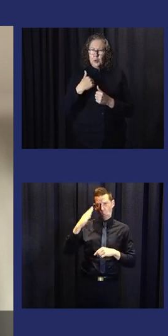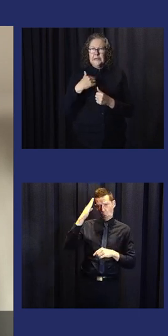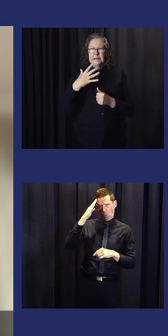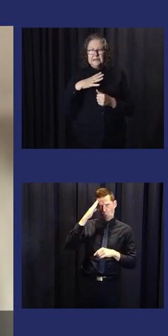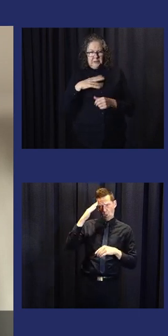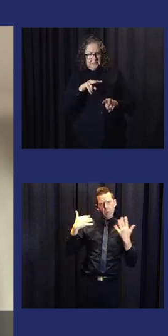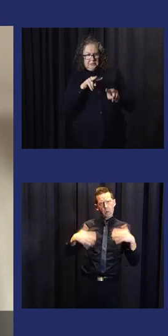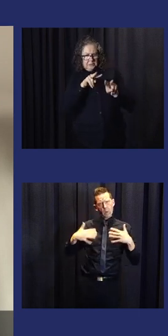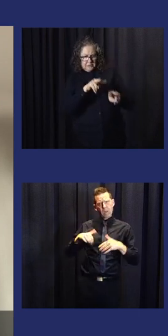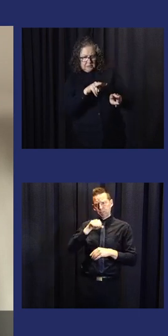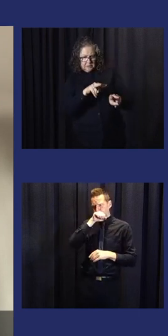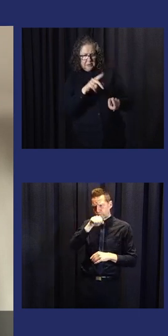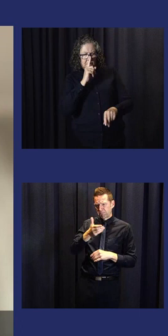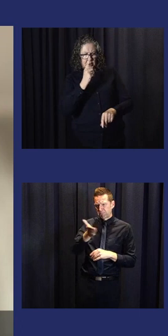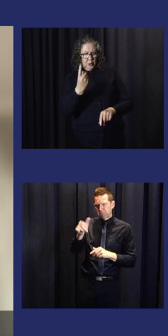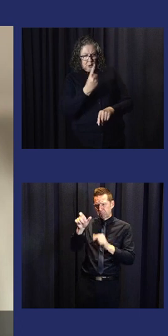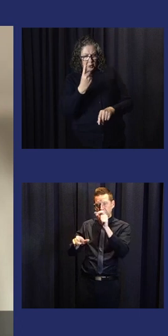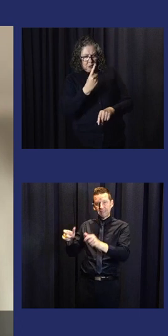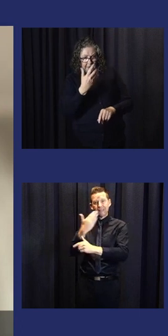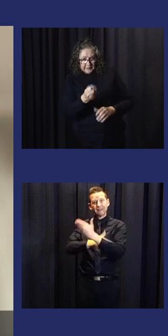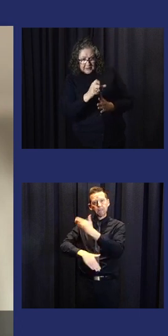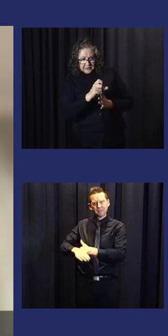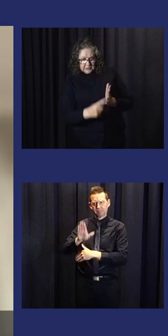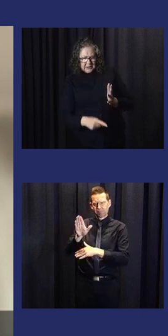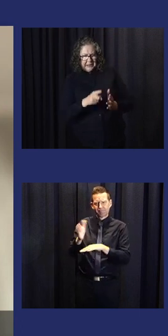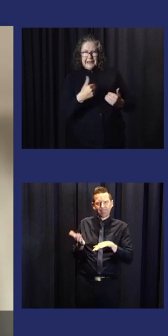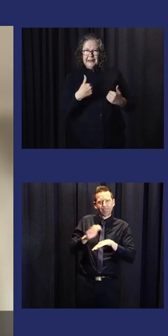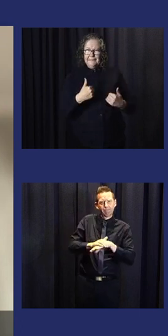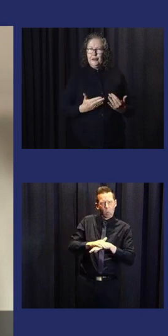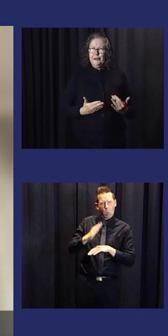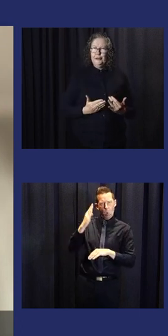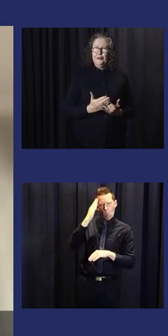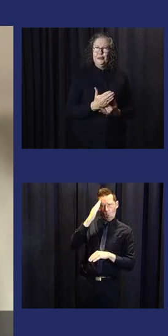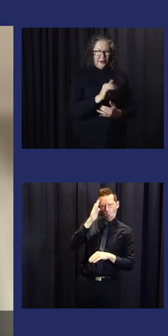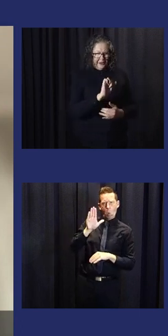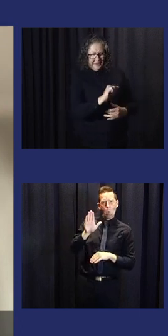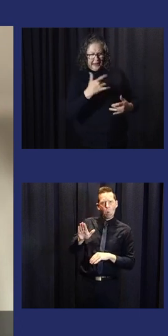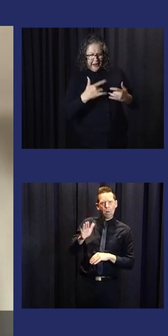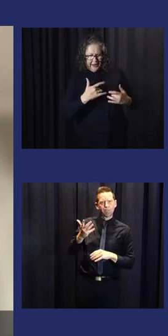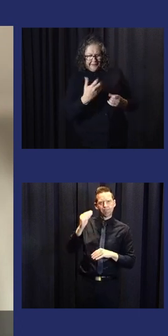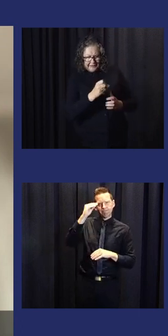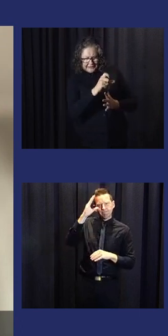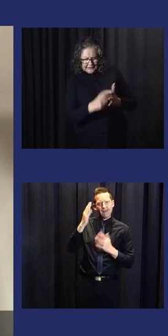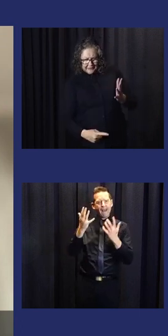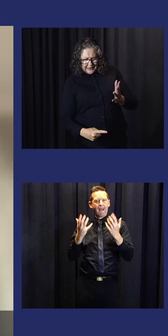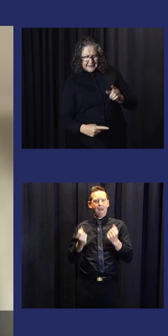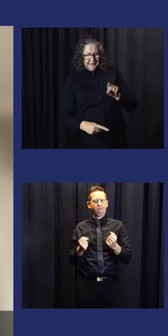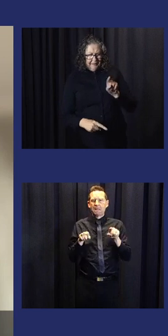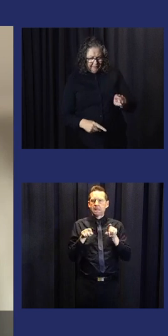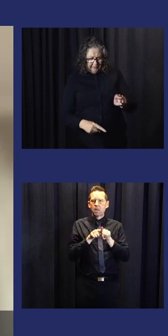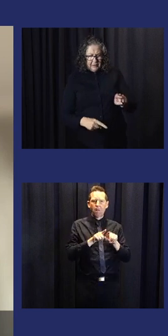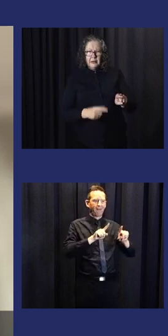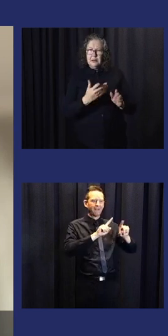experience of people with disability, and that goes for any any representative group.